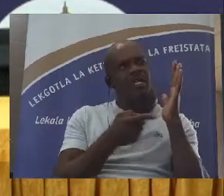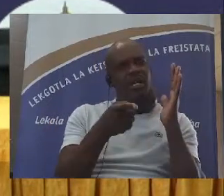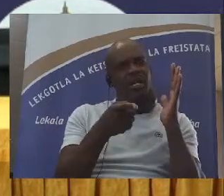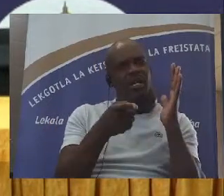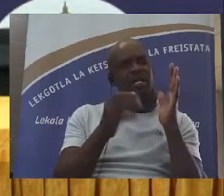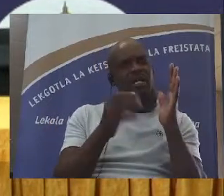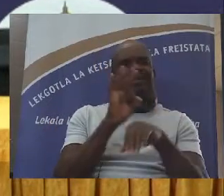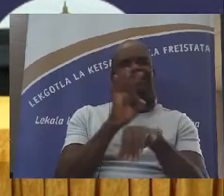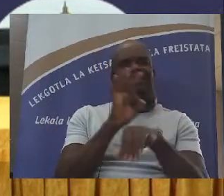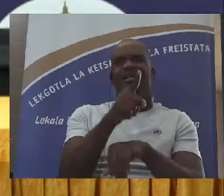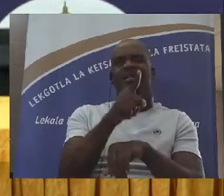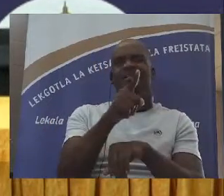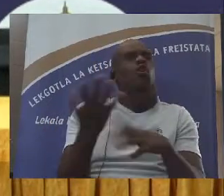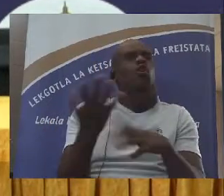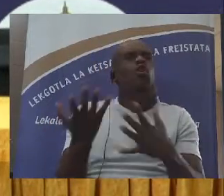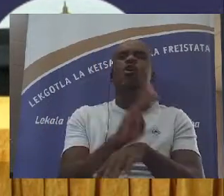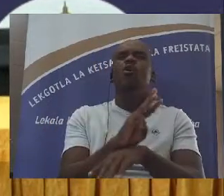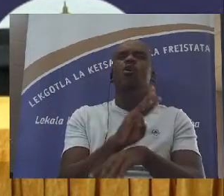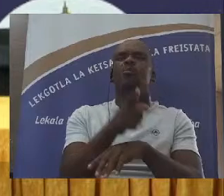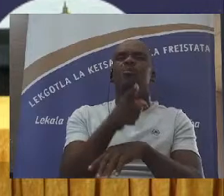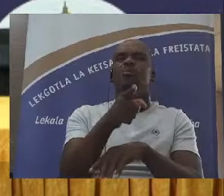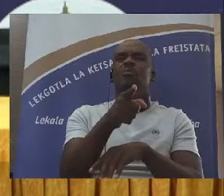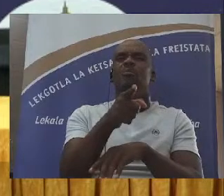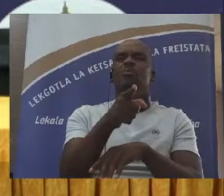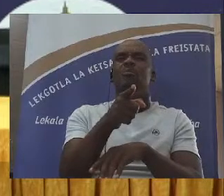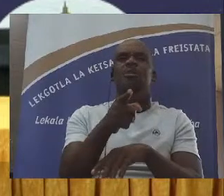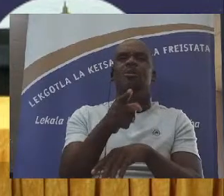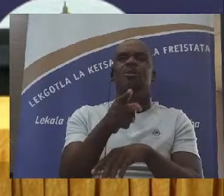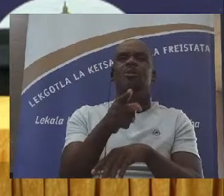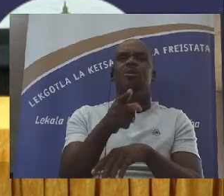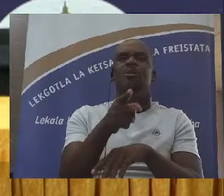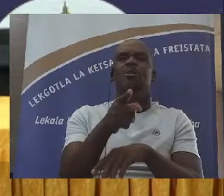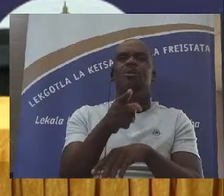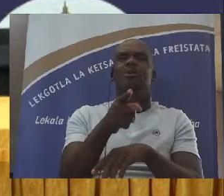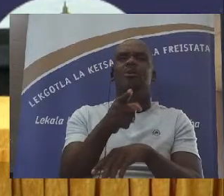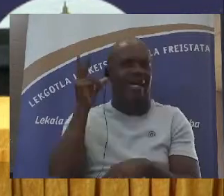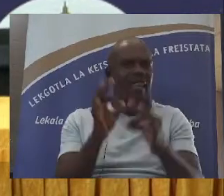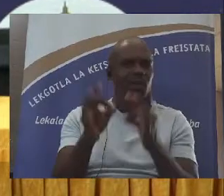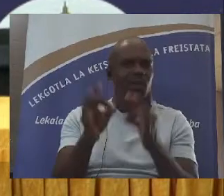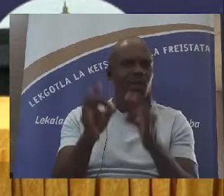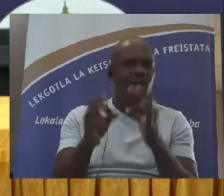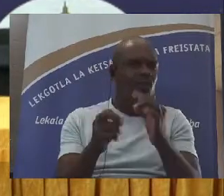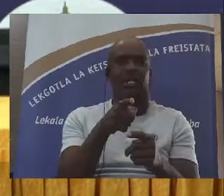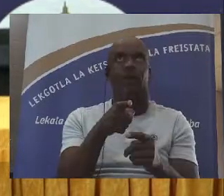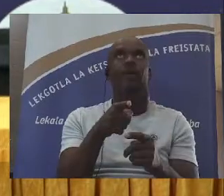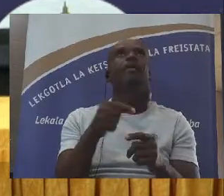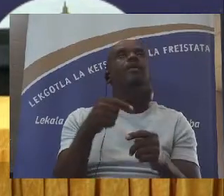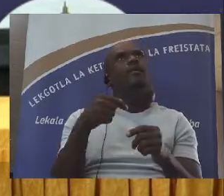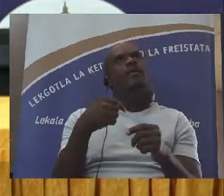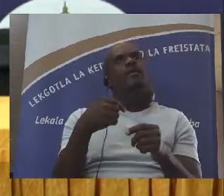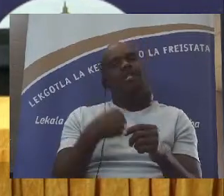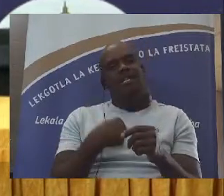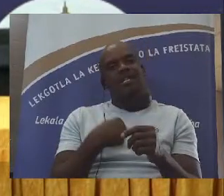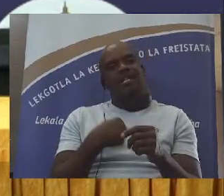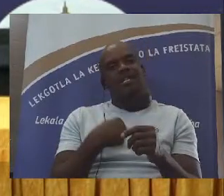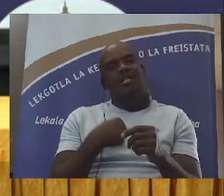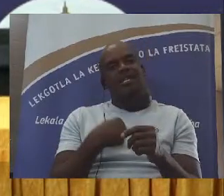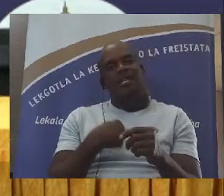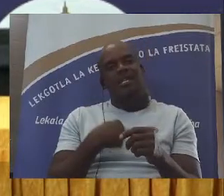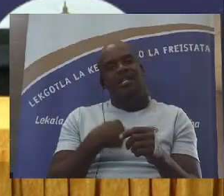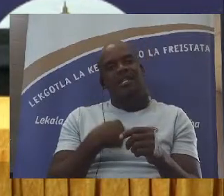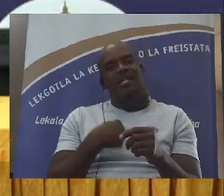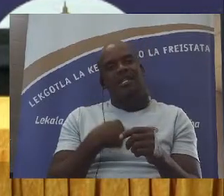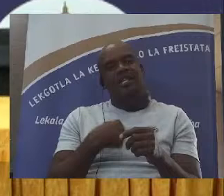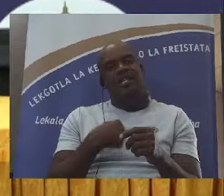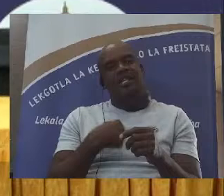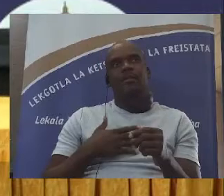ntate mashinini kapa memon saying ha ke a mutlwa a bua ka party ena. Ke batla party eo e kenyeletse o dutse hae